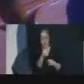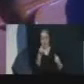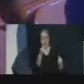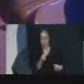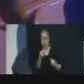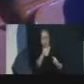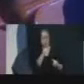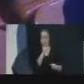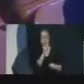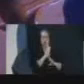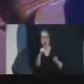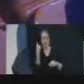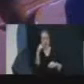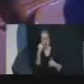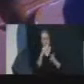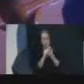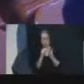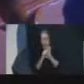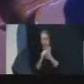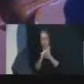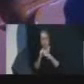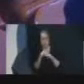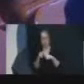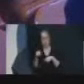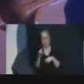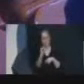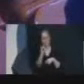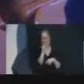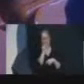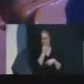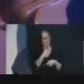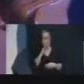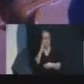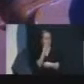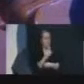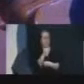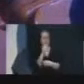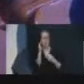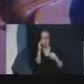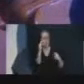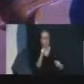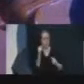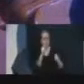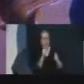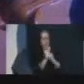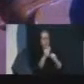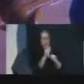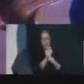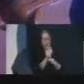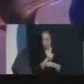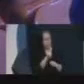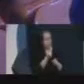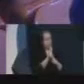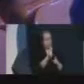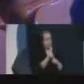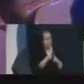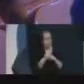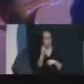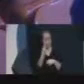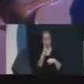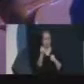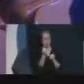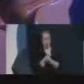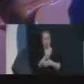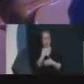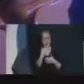was not ready for the material. That's where you would be wrong. My son did not struggle with algebraic principles. In fact, he understood what he was learning quite